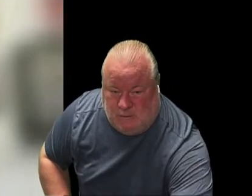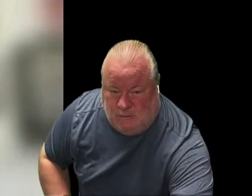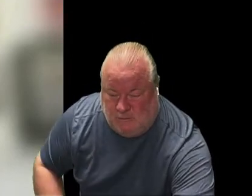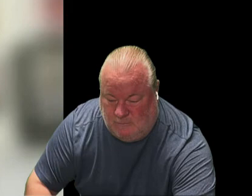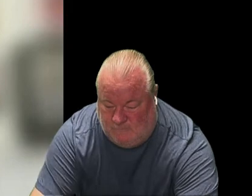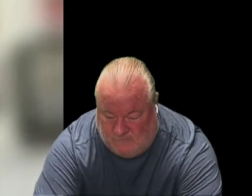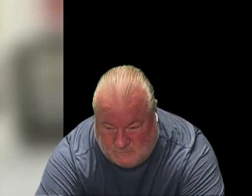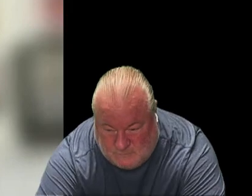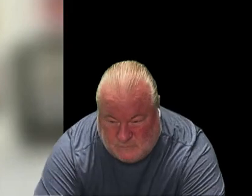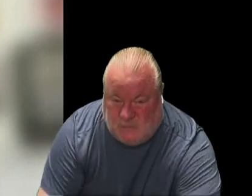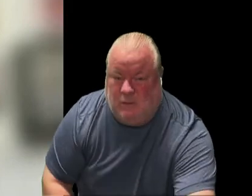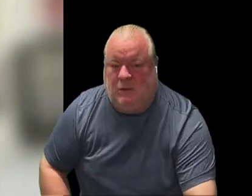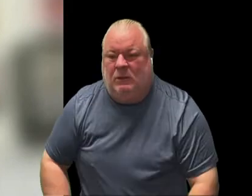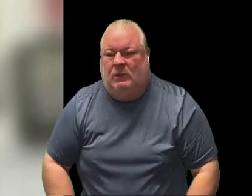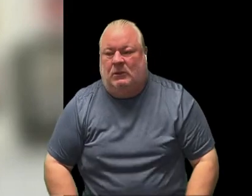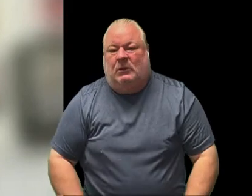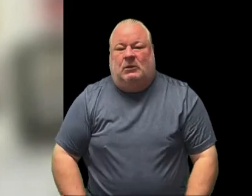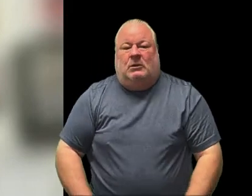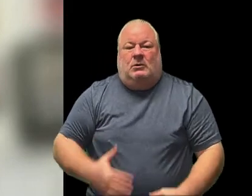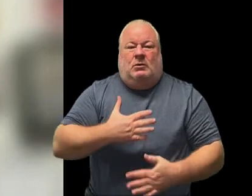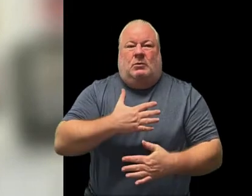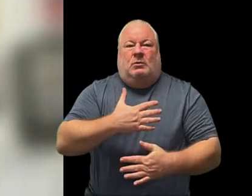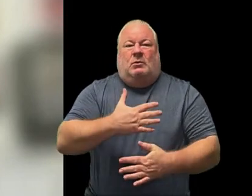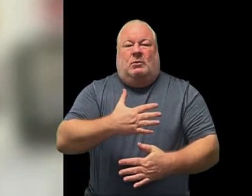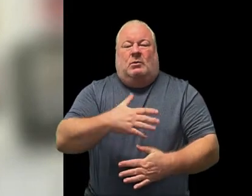you're grateful for. Take a deep breath.